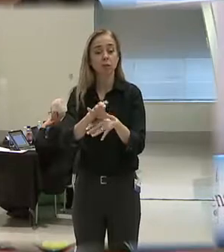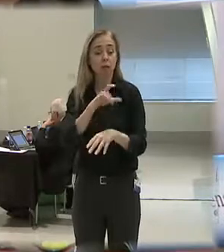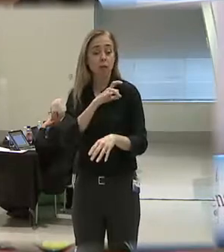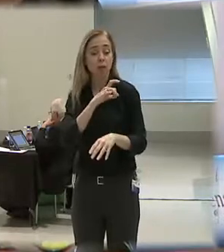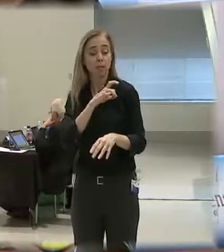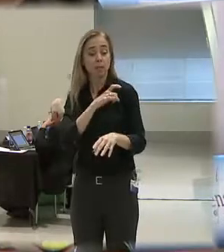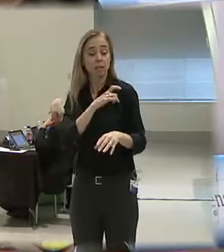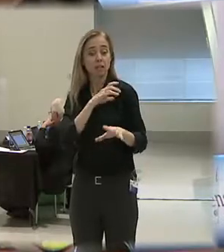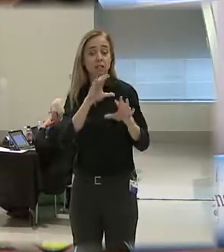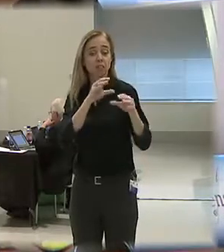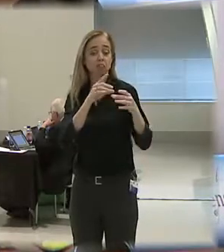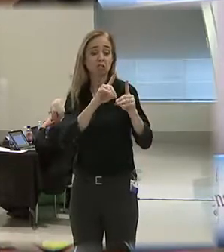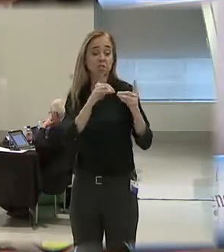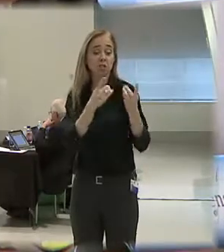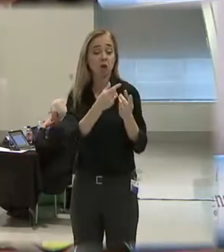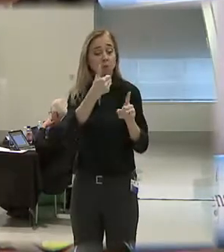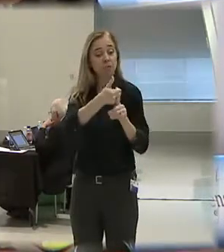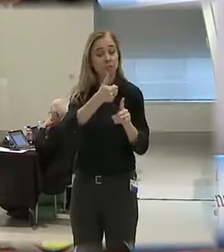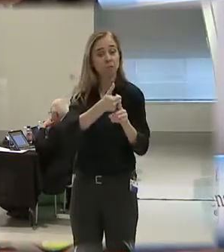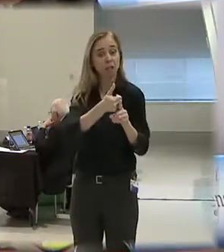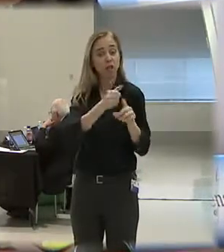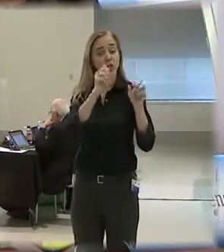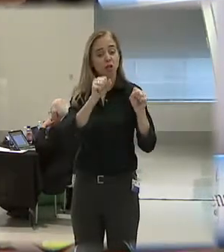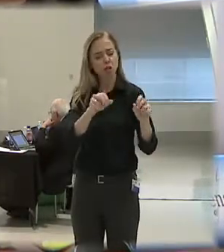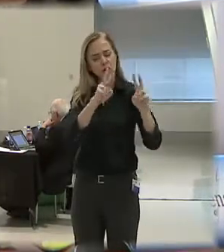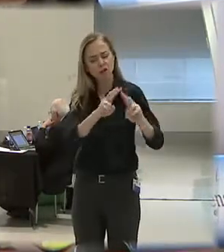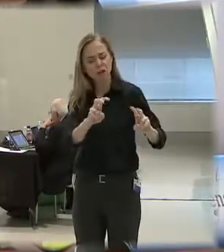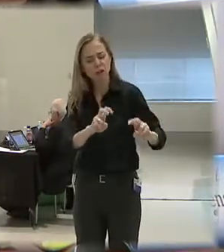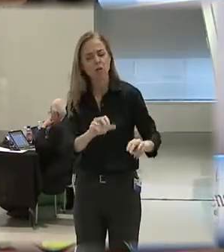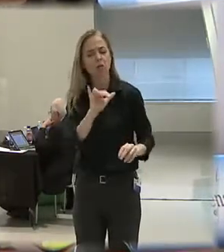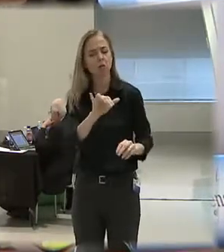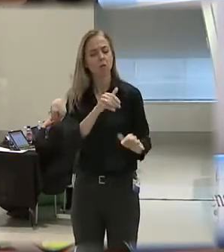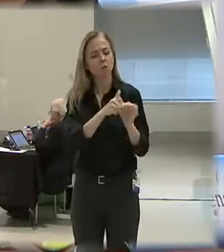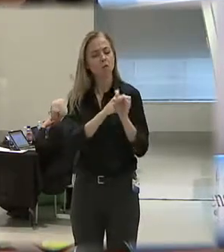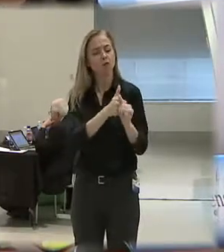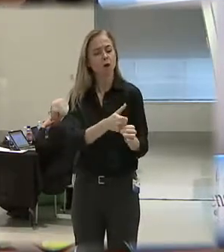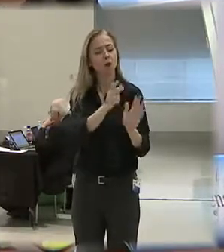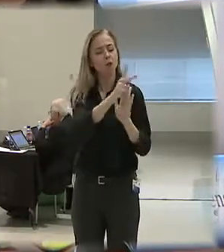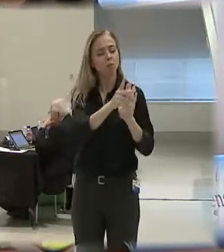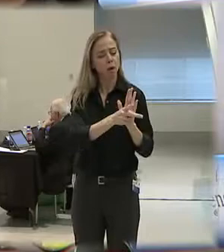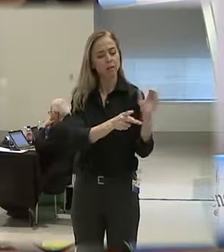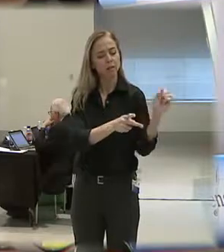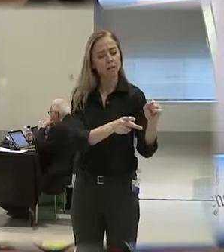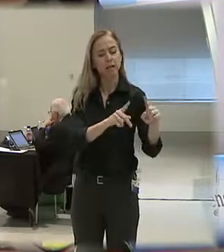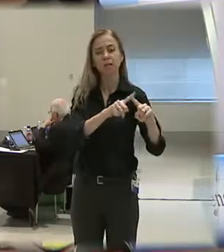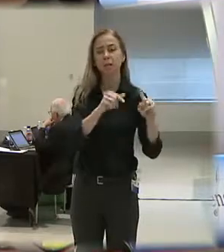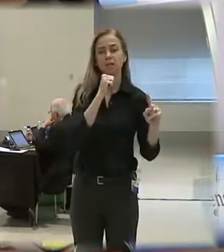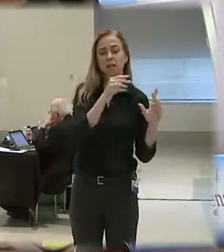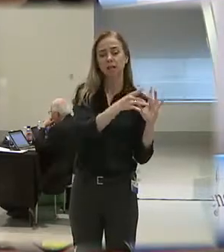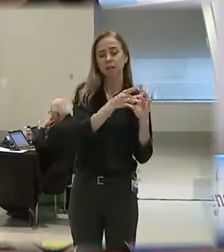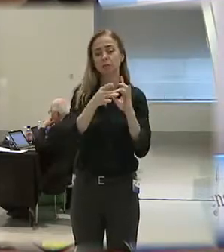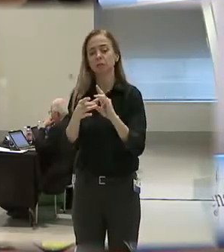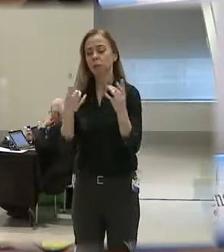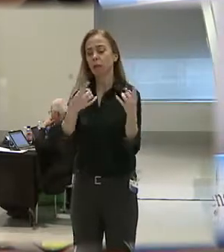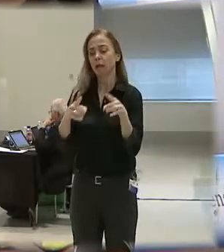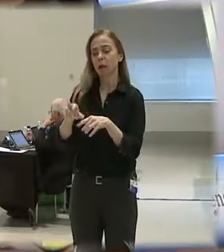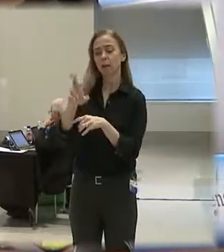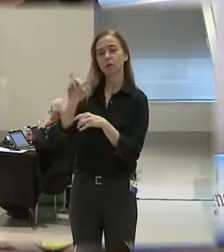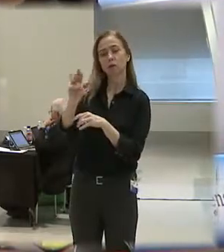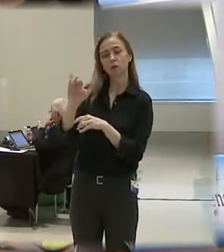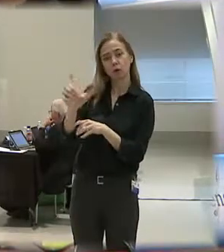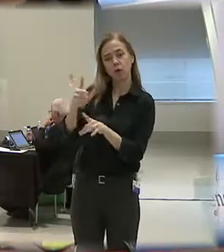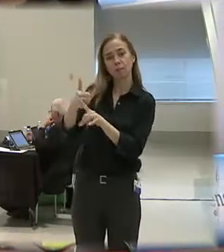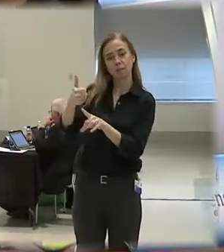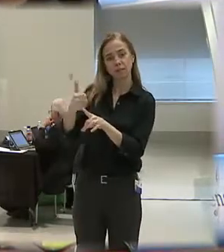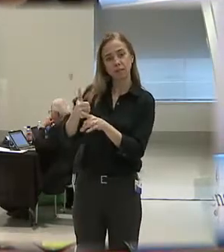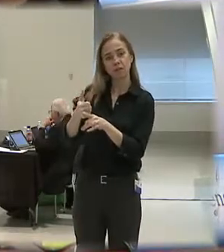police officer followed department policy, which is a different kind of investigation because it doesn't implicate whether a crime was committed or even whether a civil